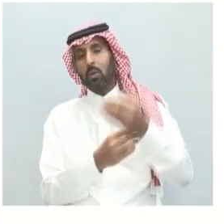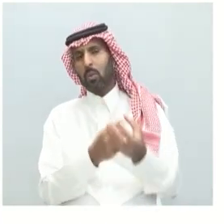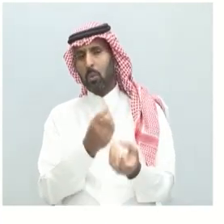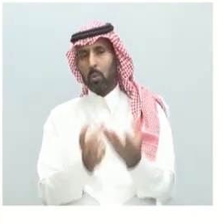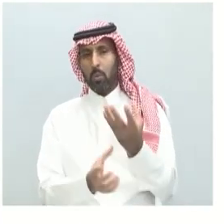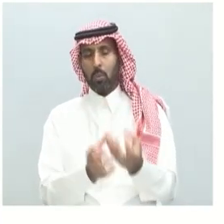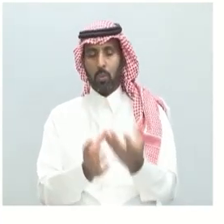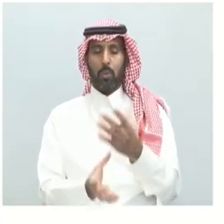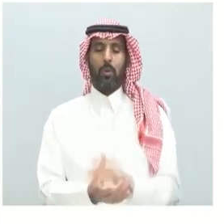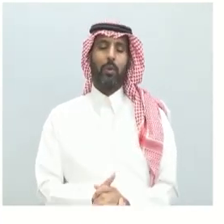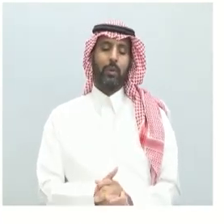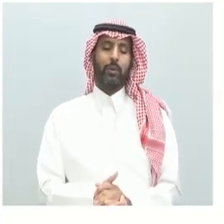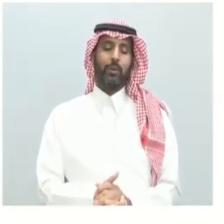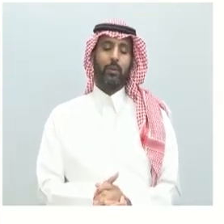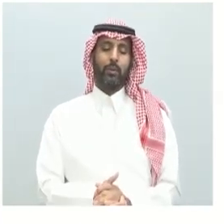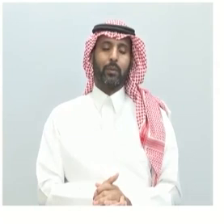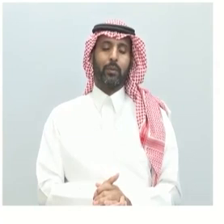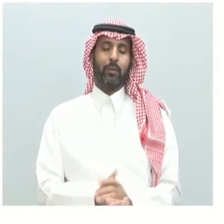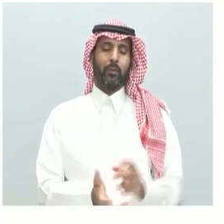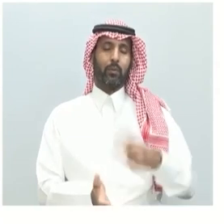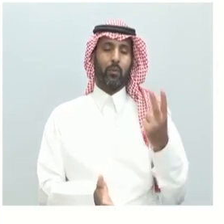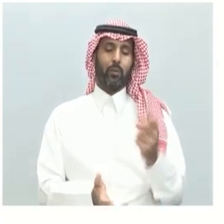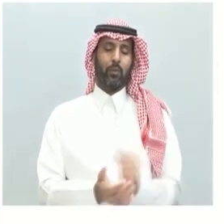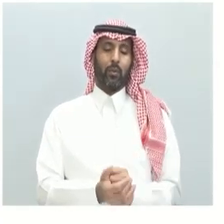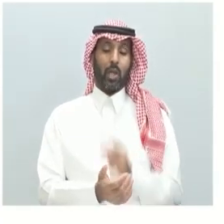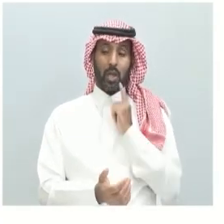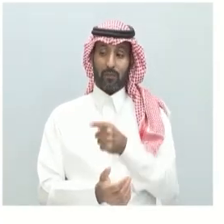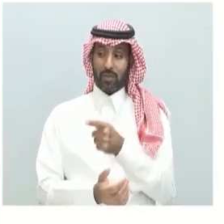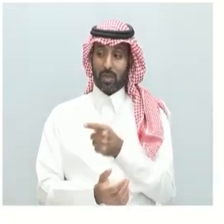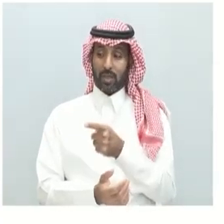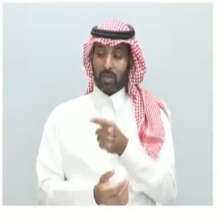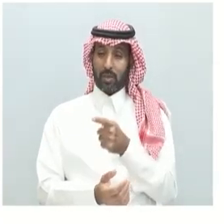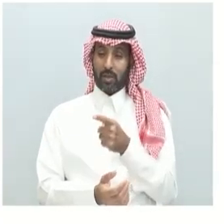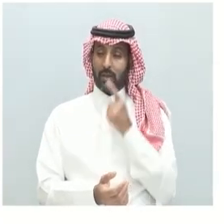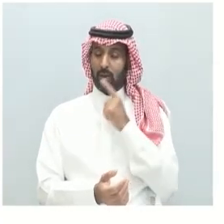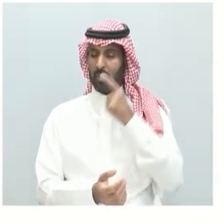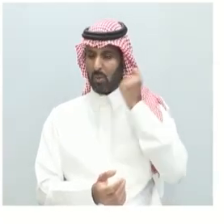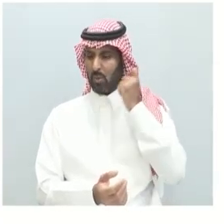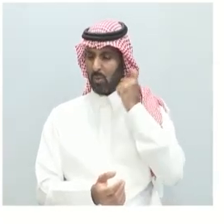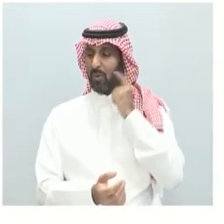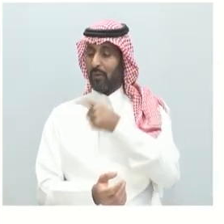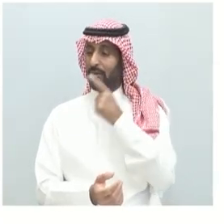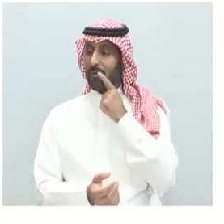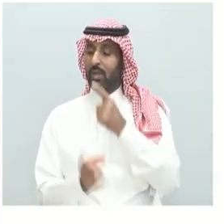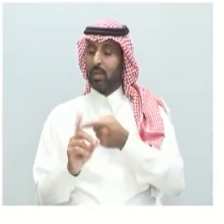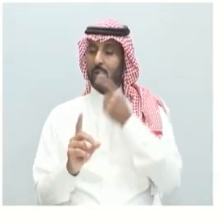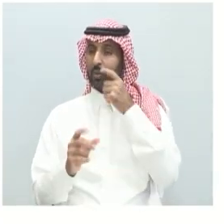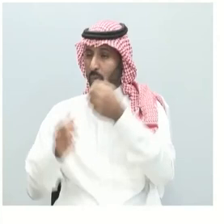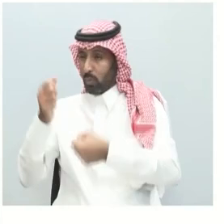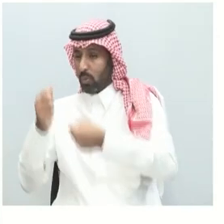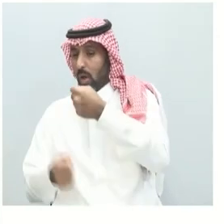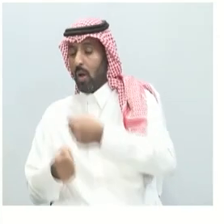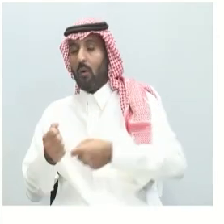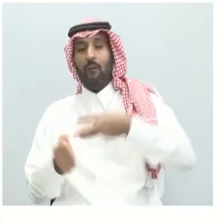boils. It boils. Very good. Number two, if they climb up to 4,000 meters,